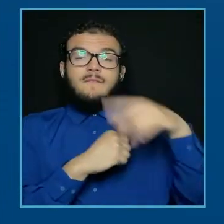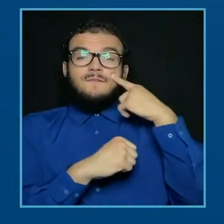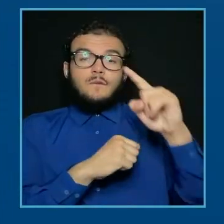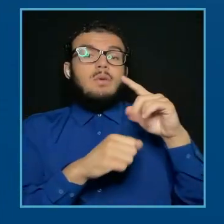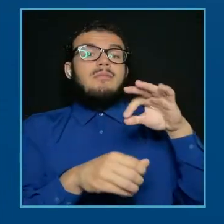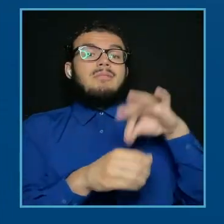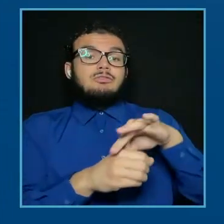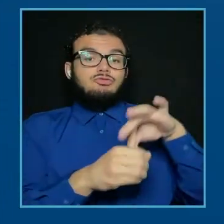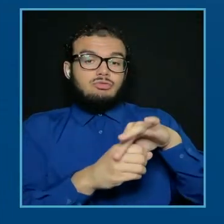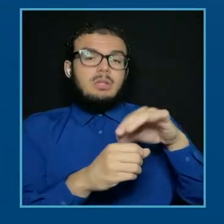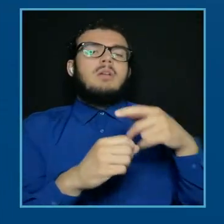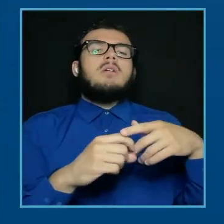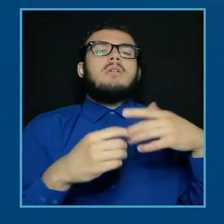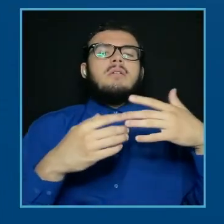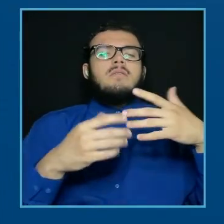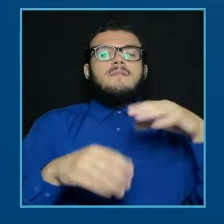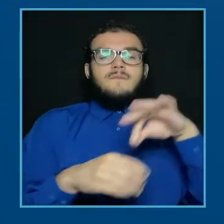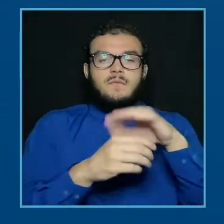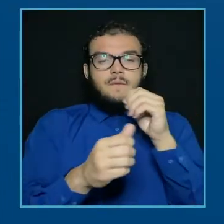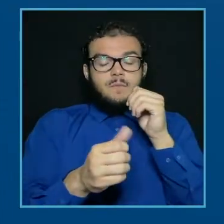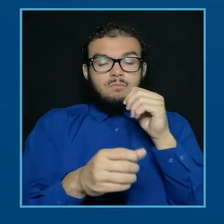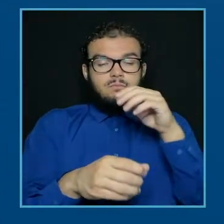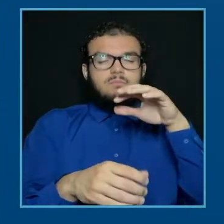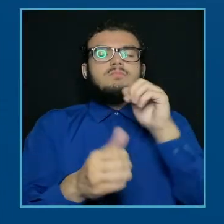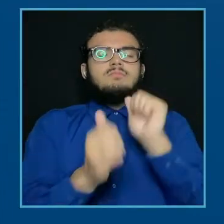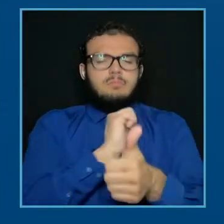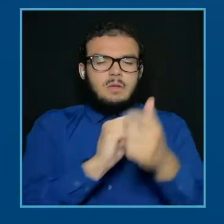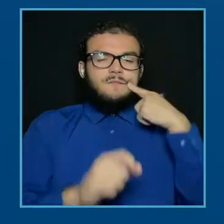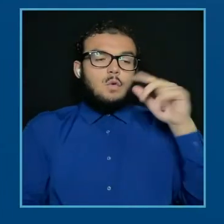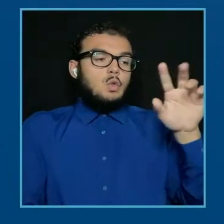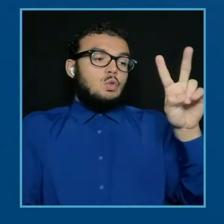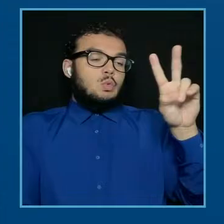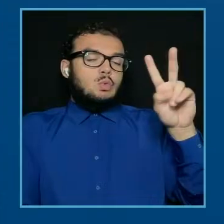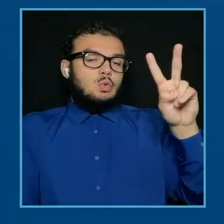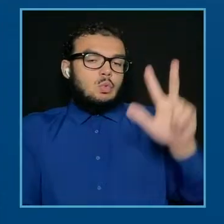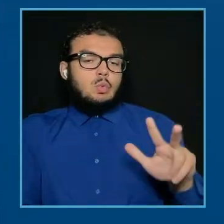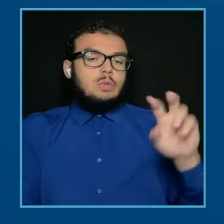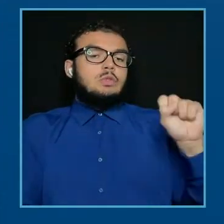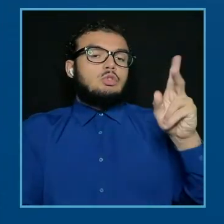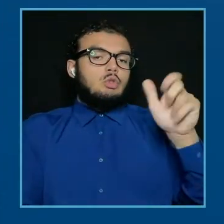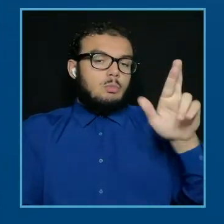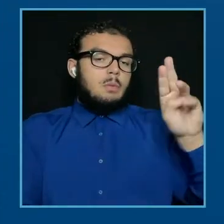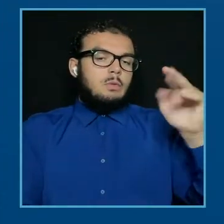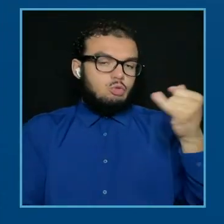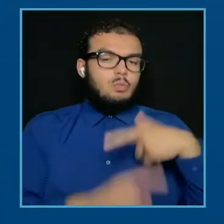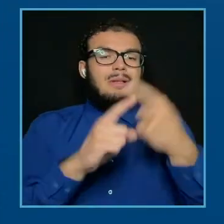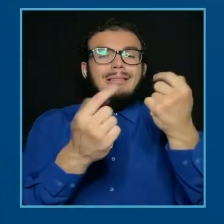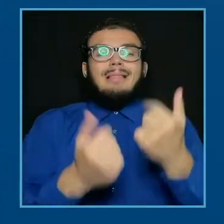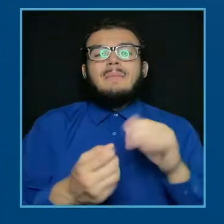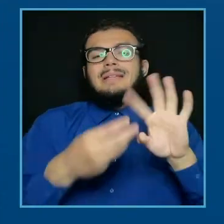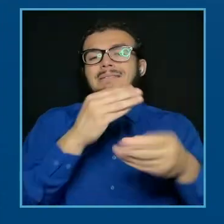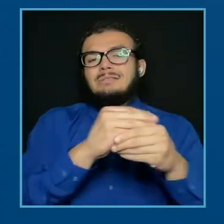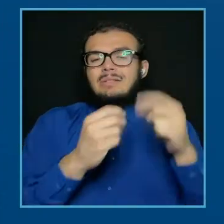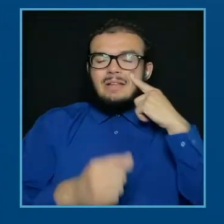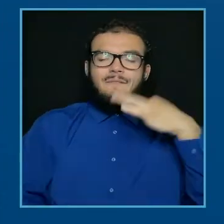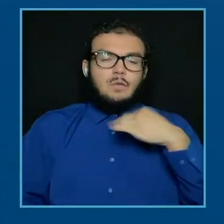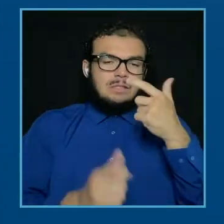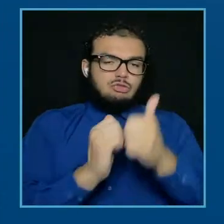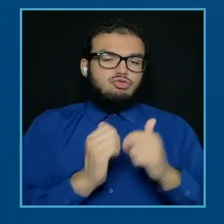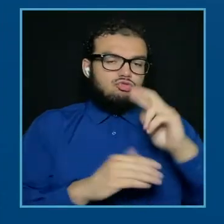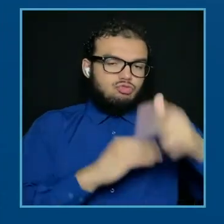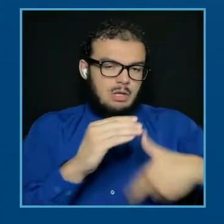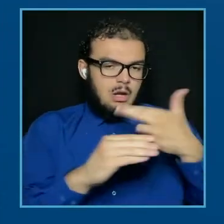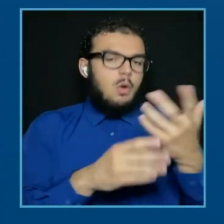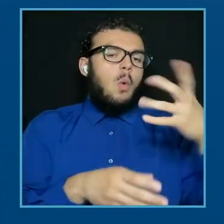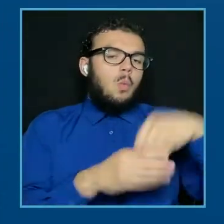the voting body passed a motion by a 2/3 supermajority that would eliminate additional candidates in each round, in addition to those that received